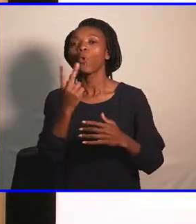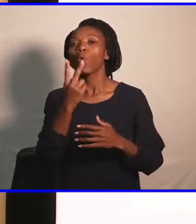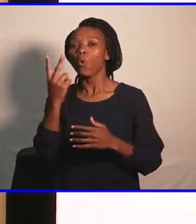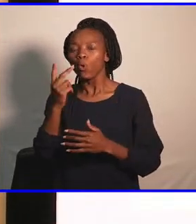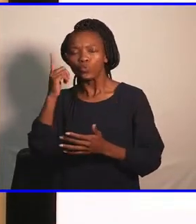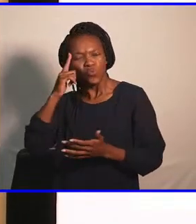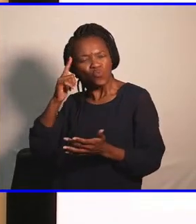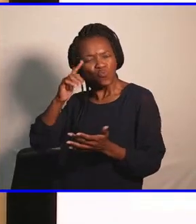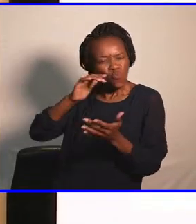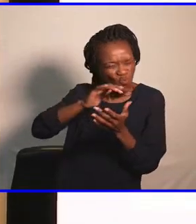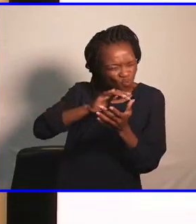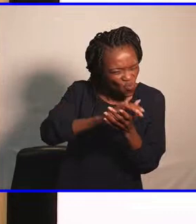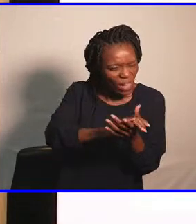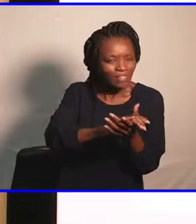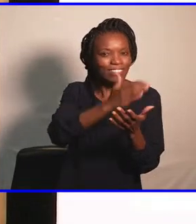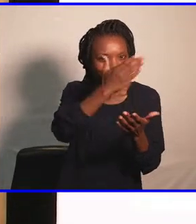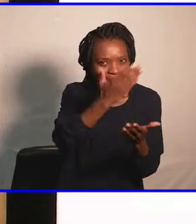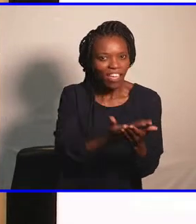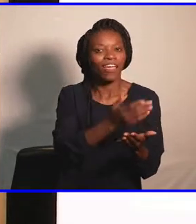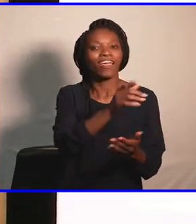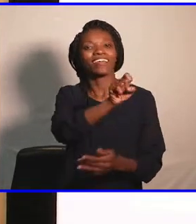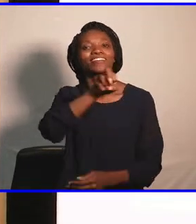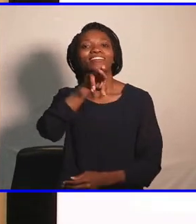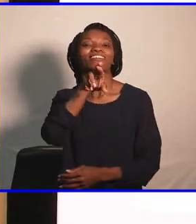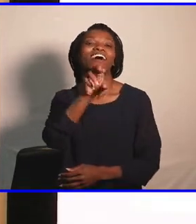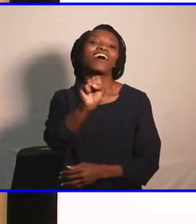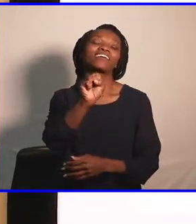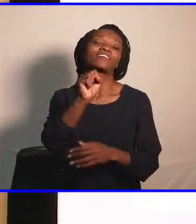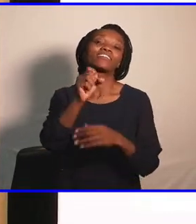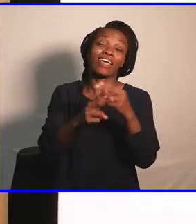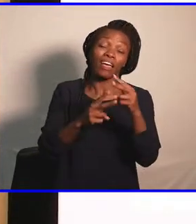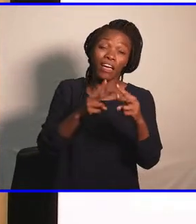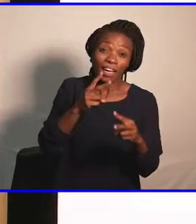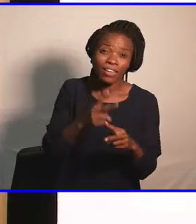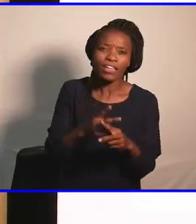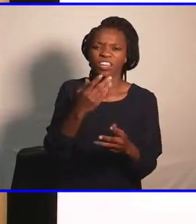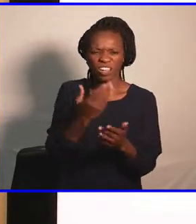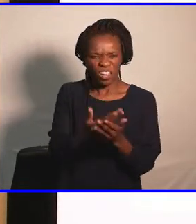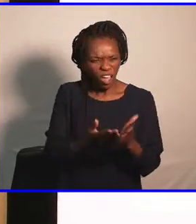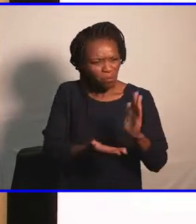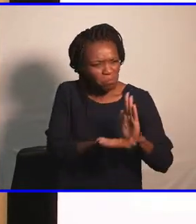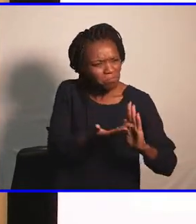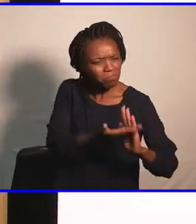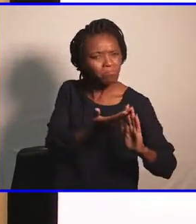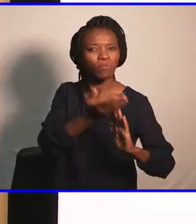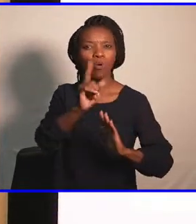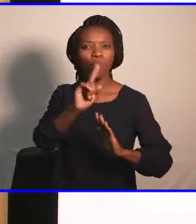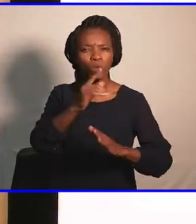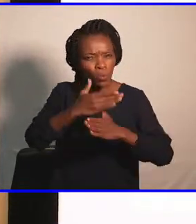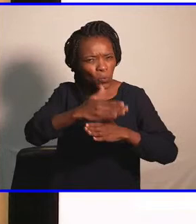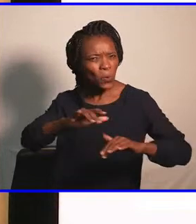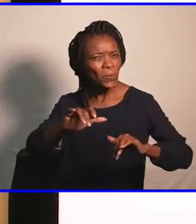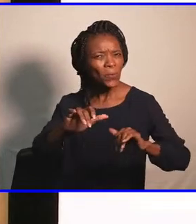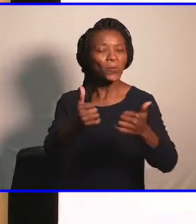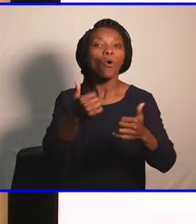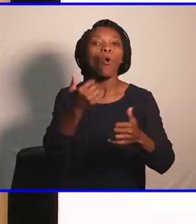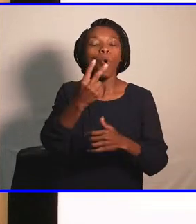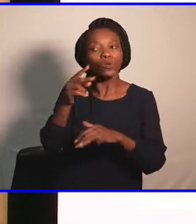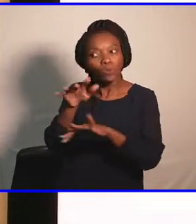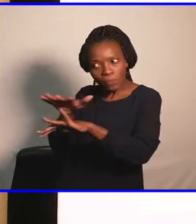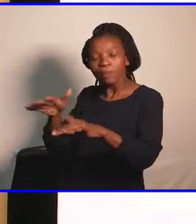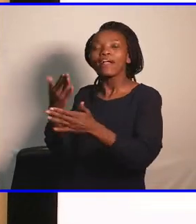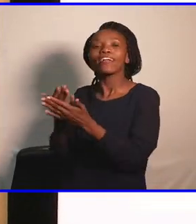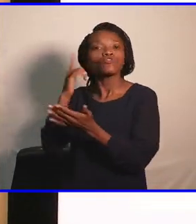trustworthy standing of SARS, to improve efficiency and to regain public